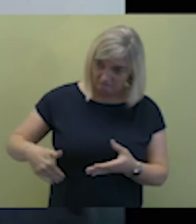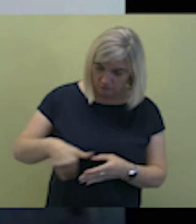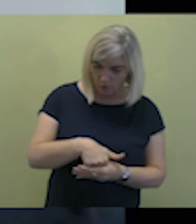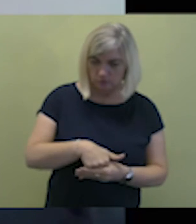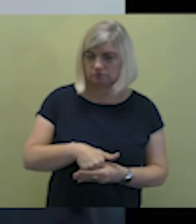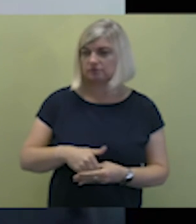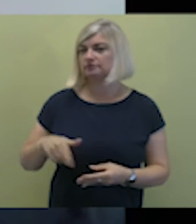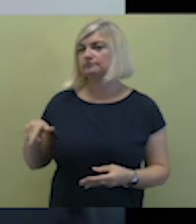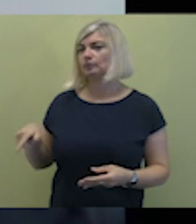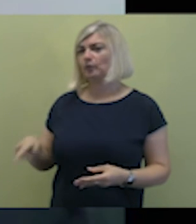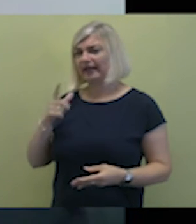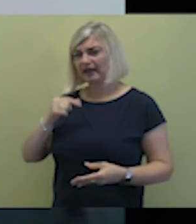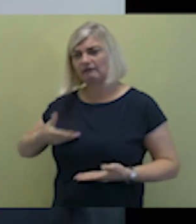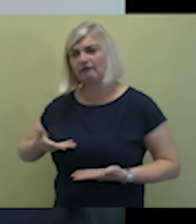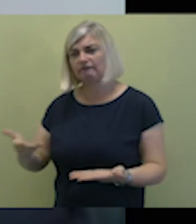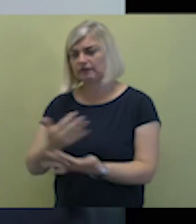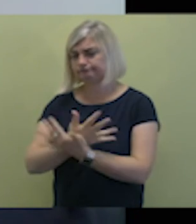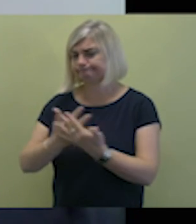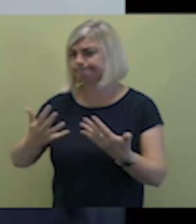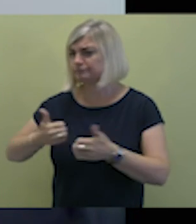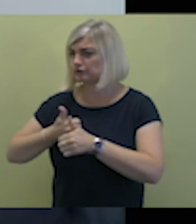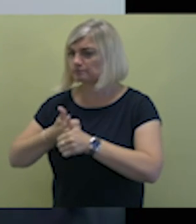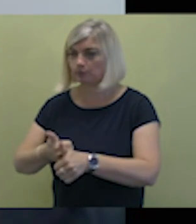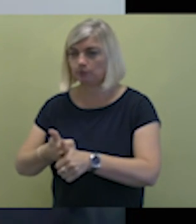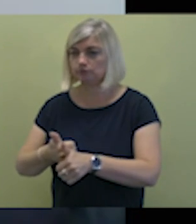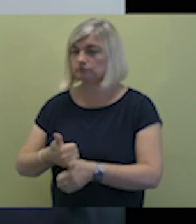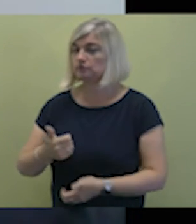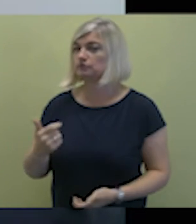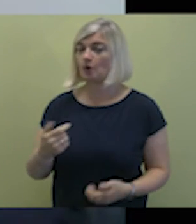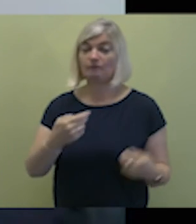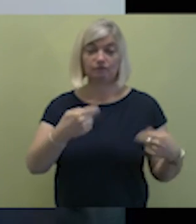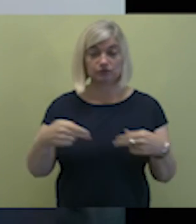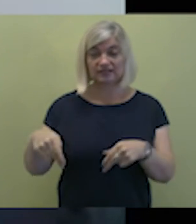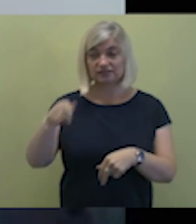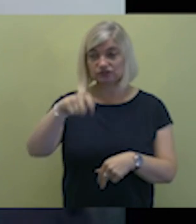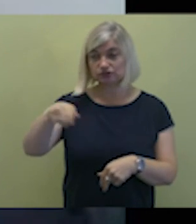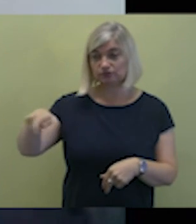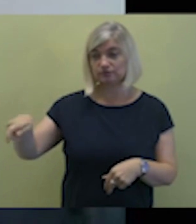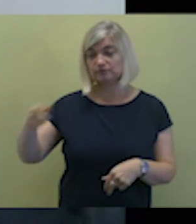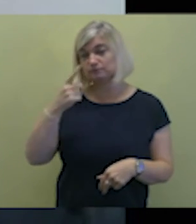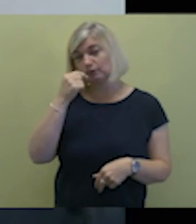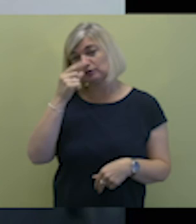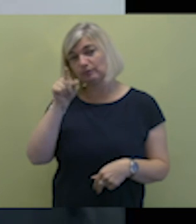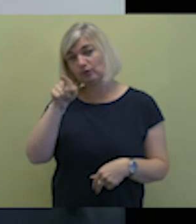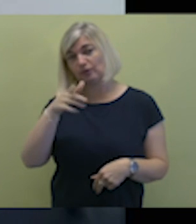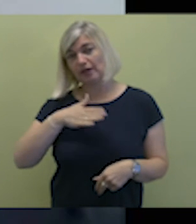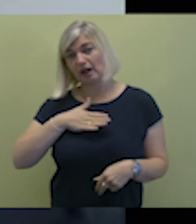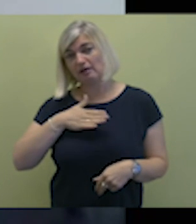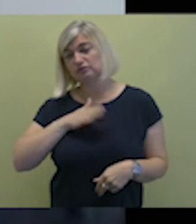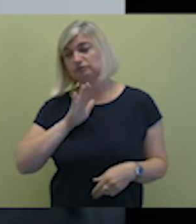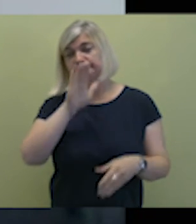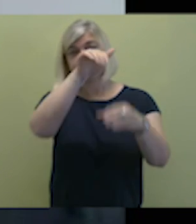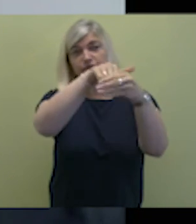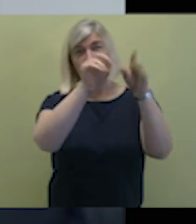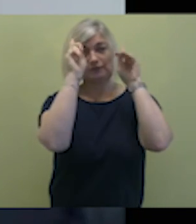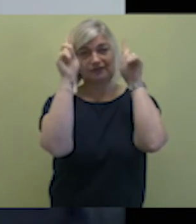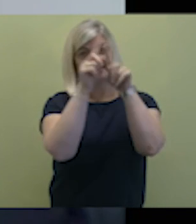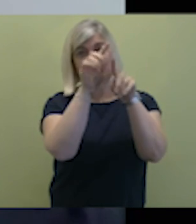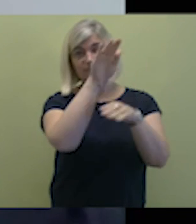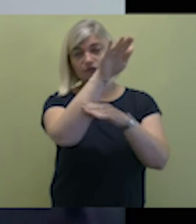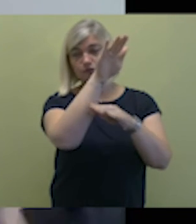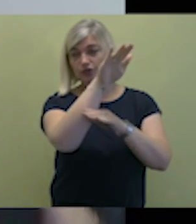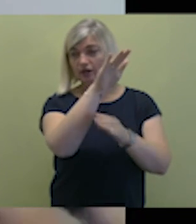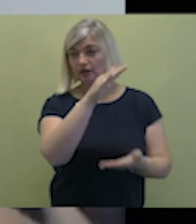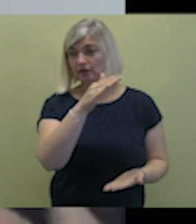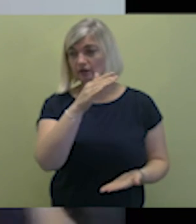of support that the careers team offers to students. So for dance students who are thinking of going on to university, like Julie's just been